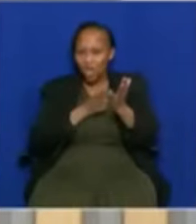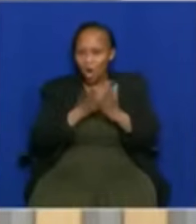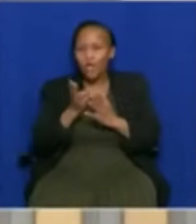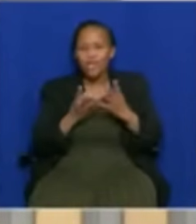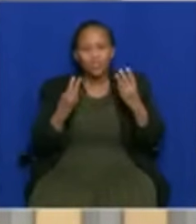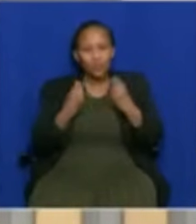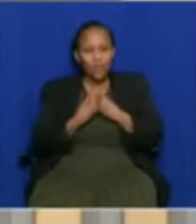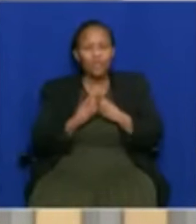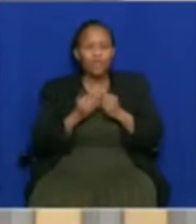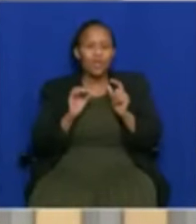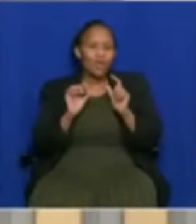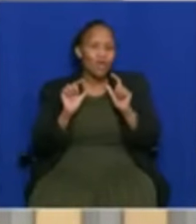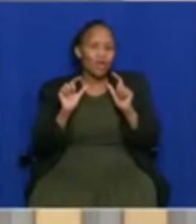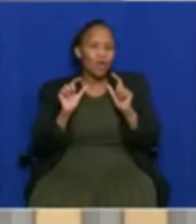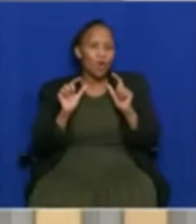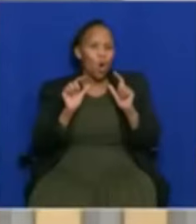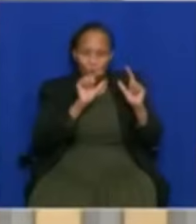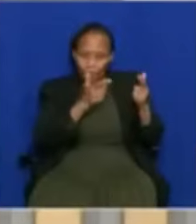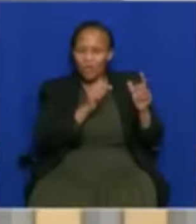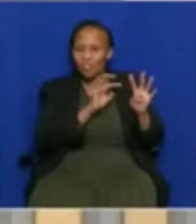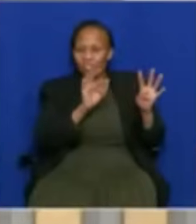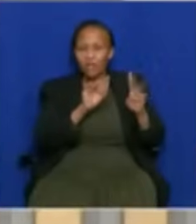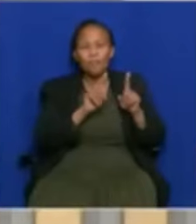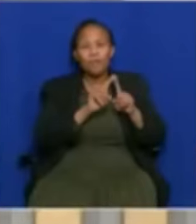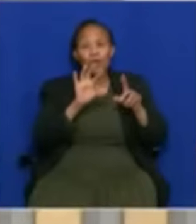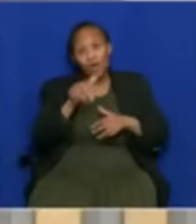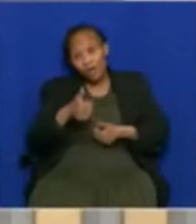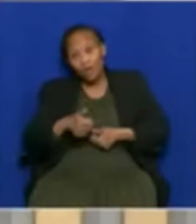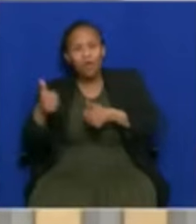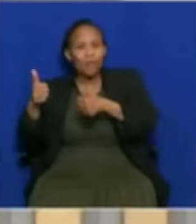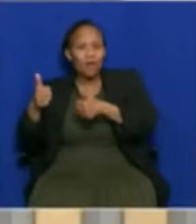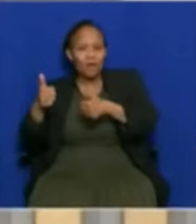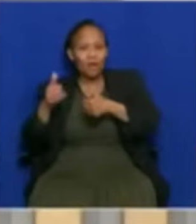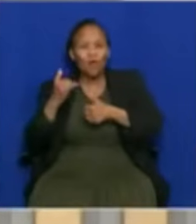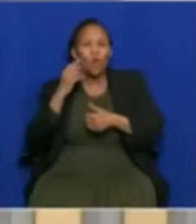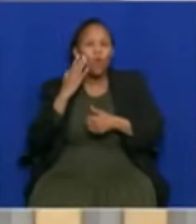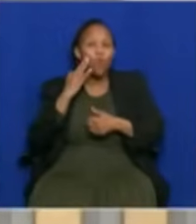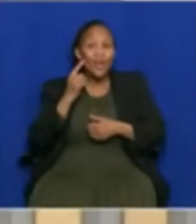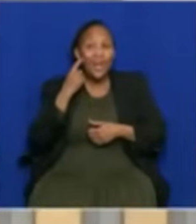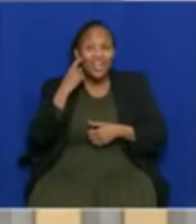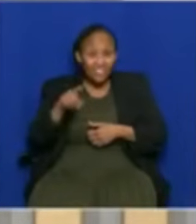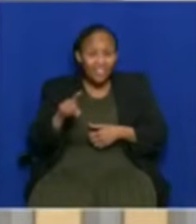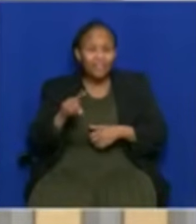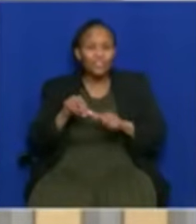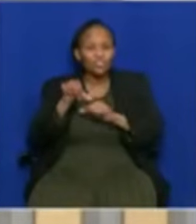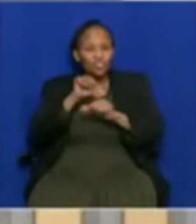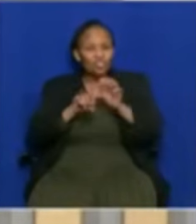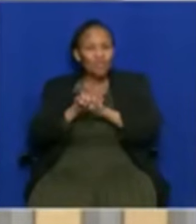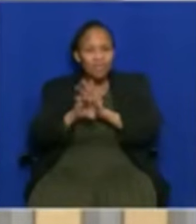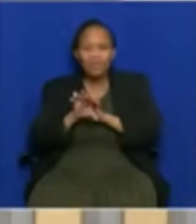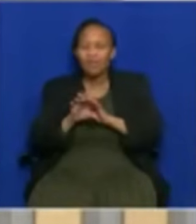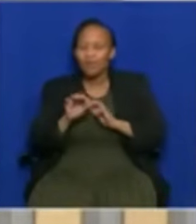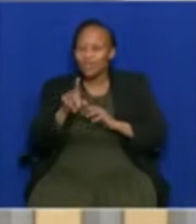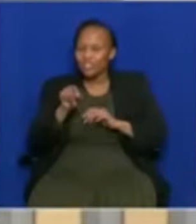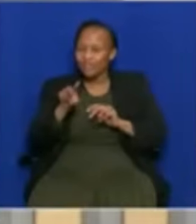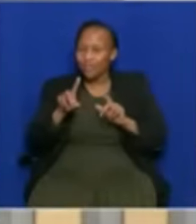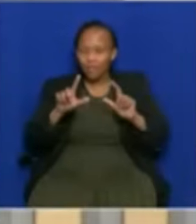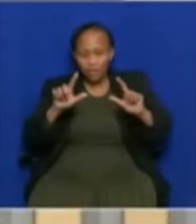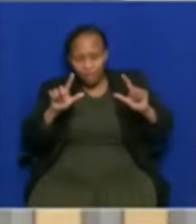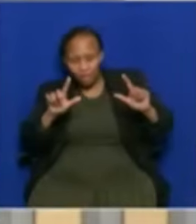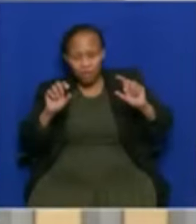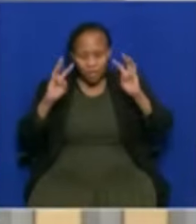back and I try not to look at the TV or social media, but it is there. And I come in with that every morning. So what I'm